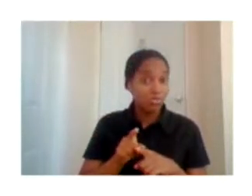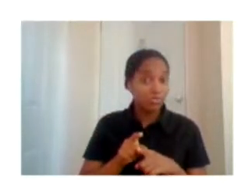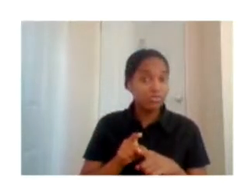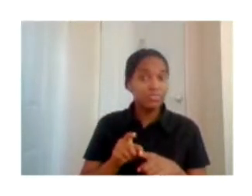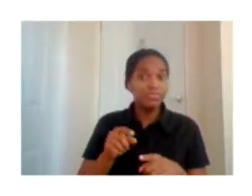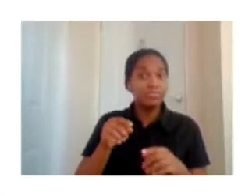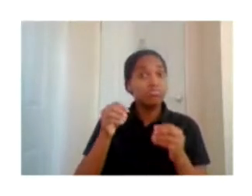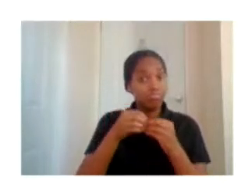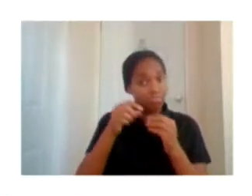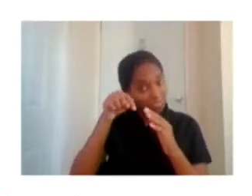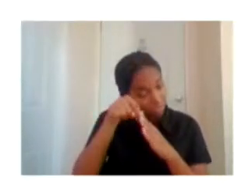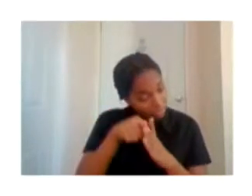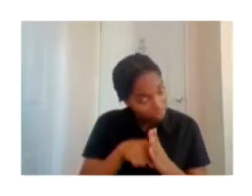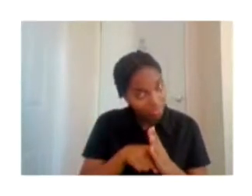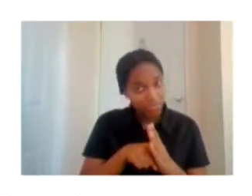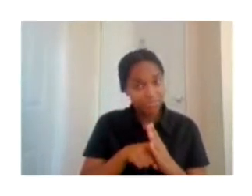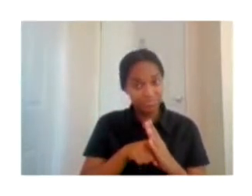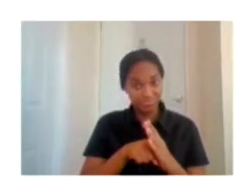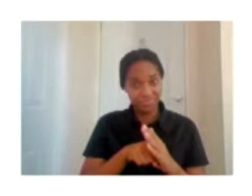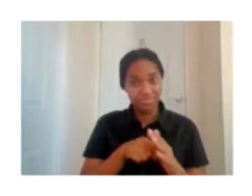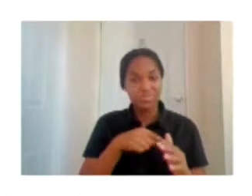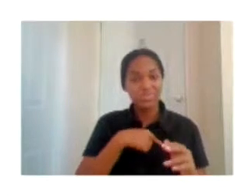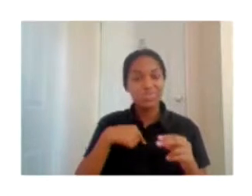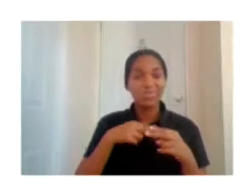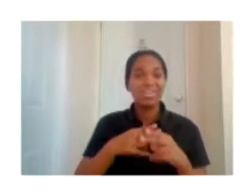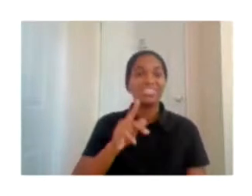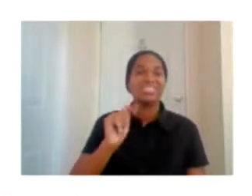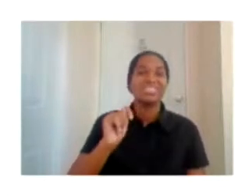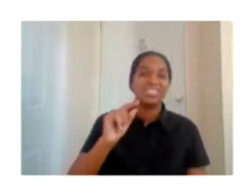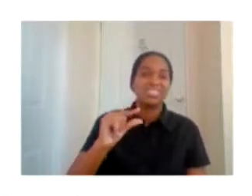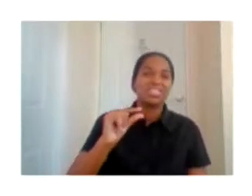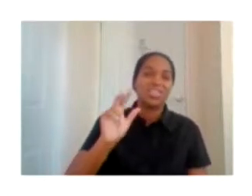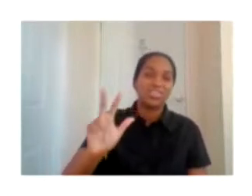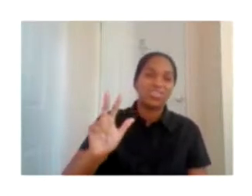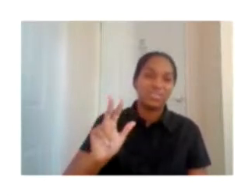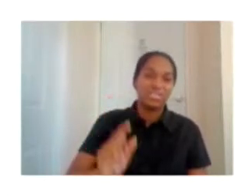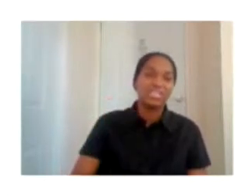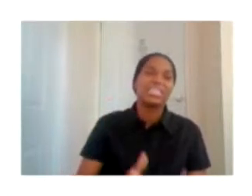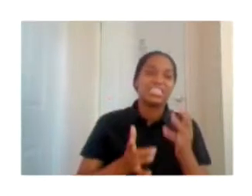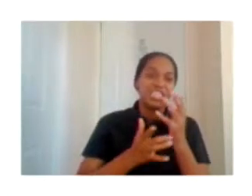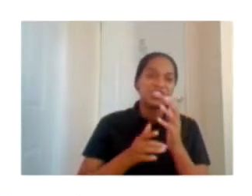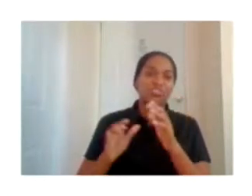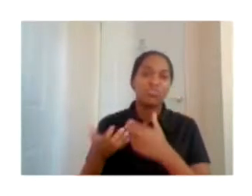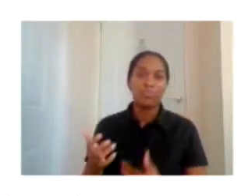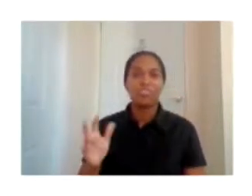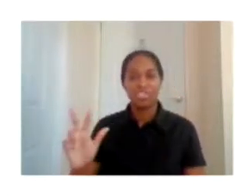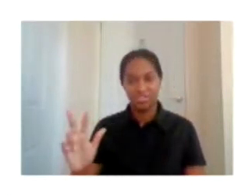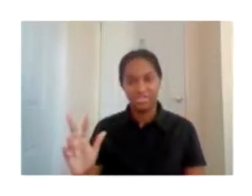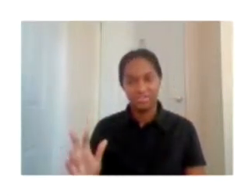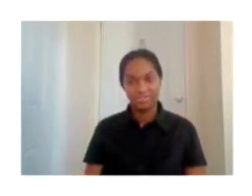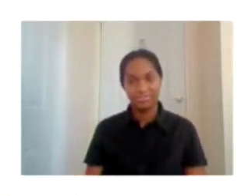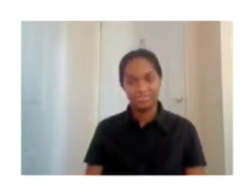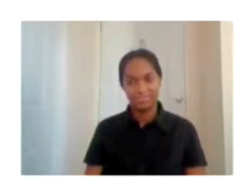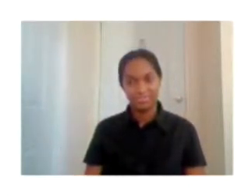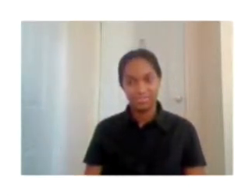farther. So under, we call it TG3, Technology Group 3. There are